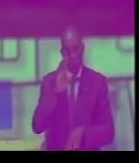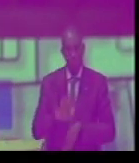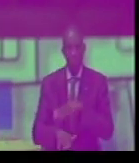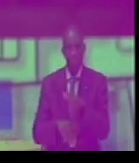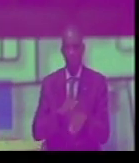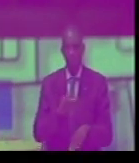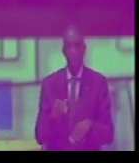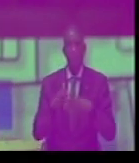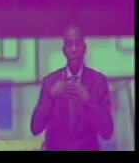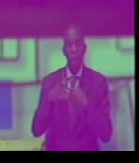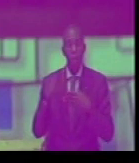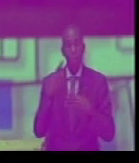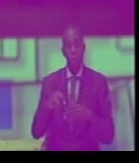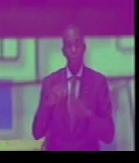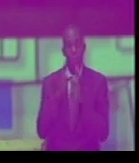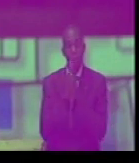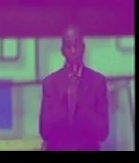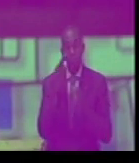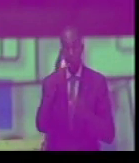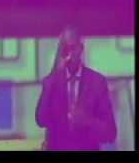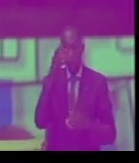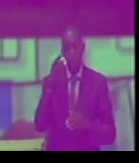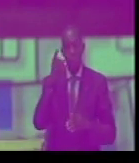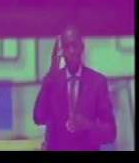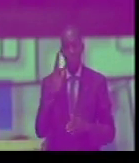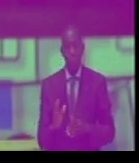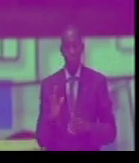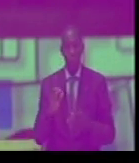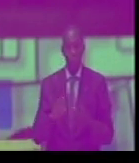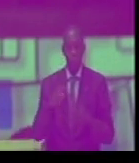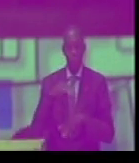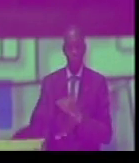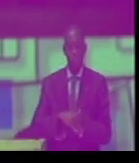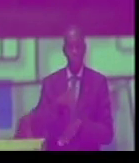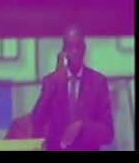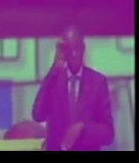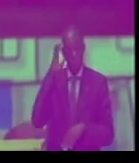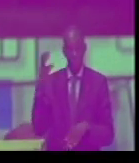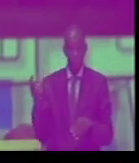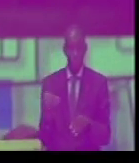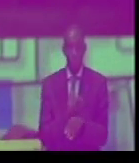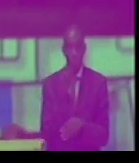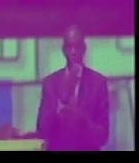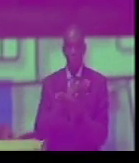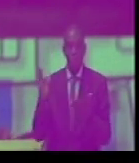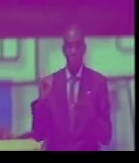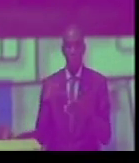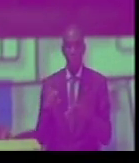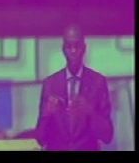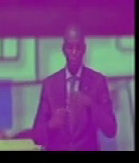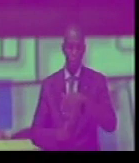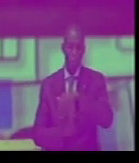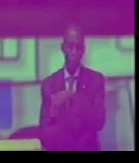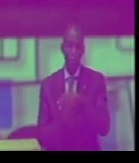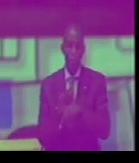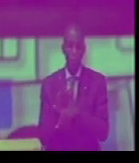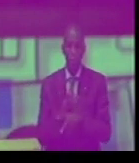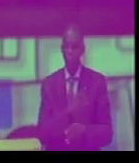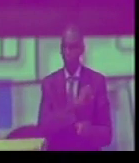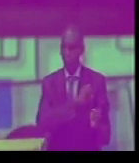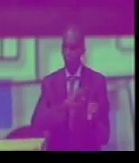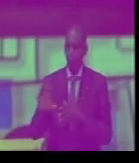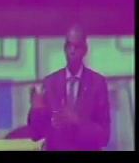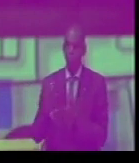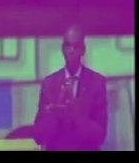a year now. After the prayer of the man of God tonight, hear this, he threw the walking stick